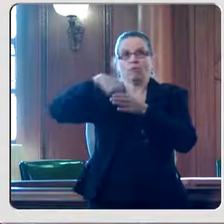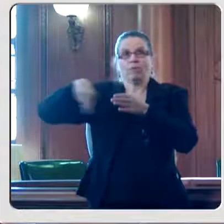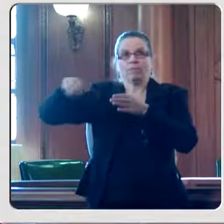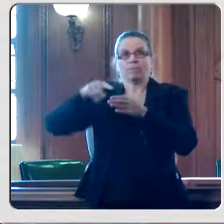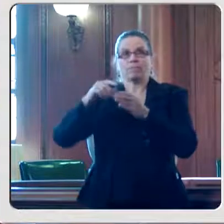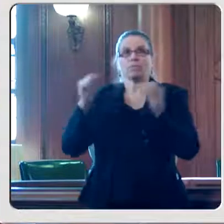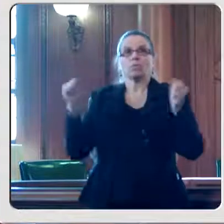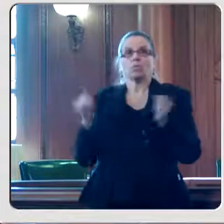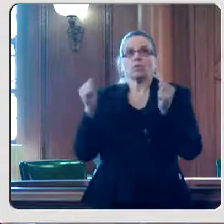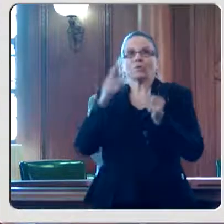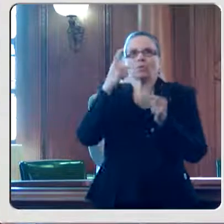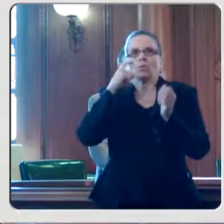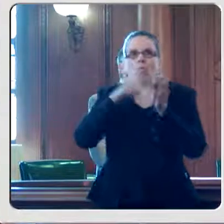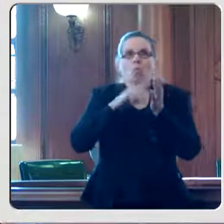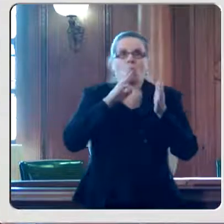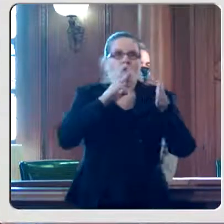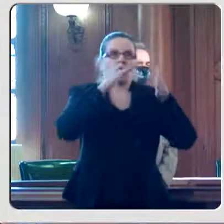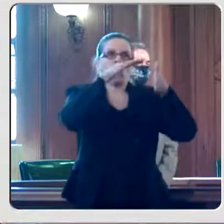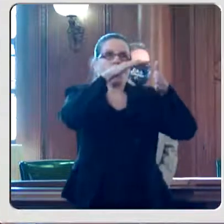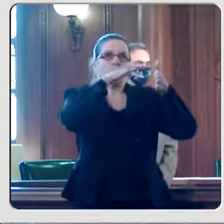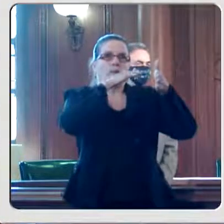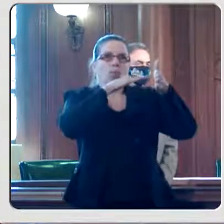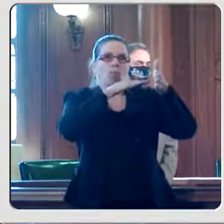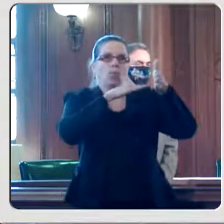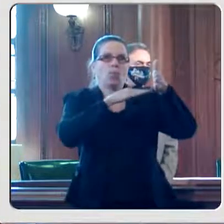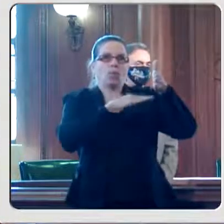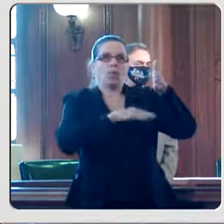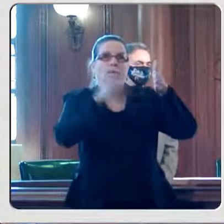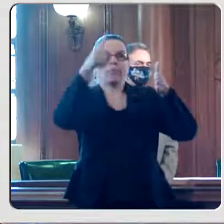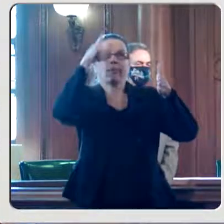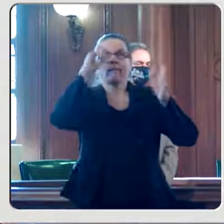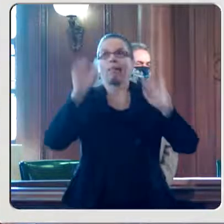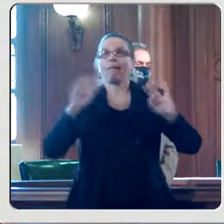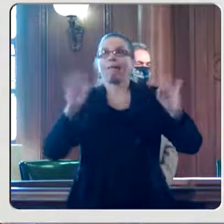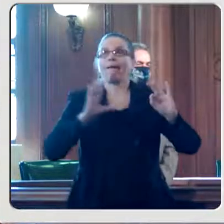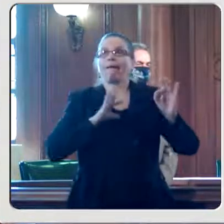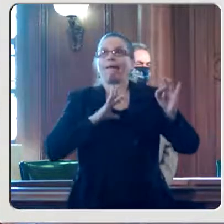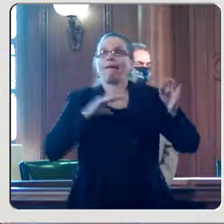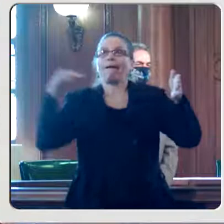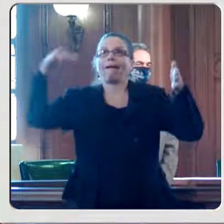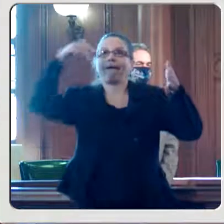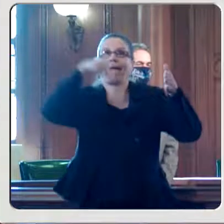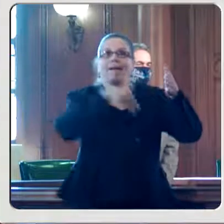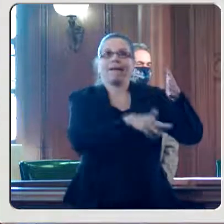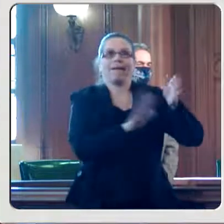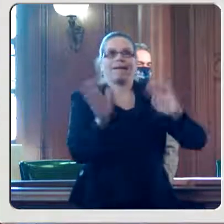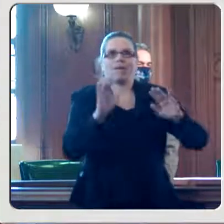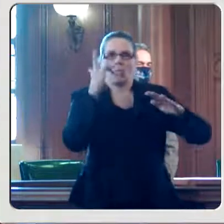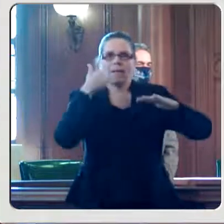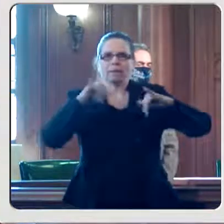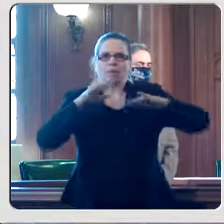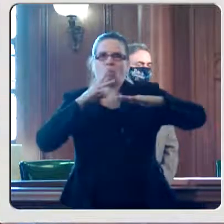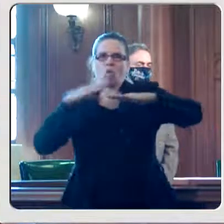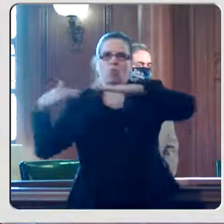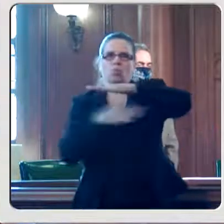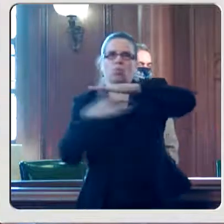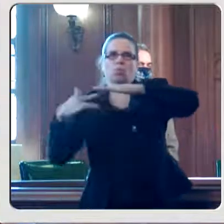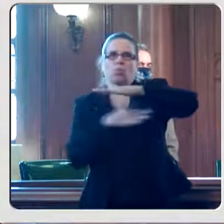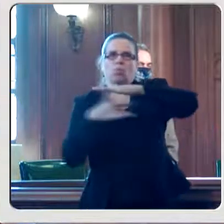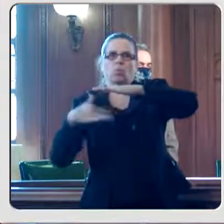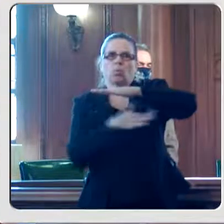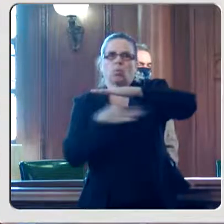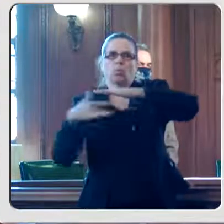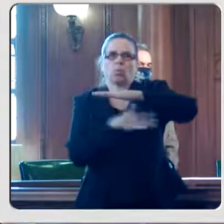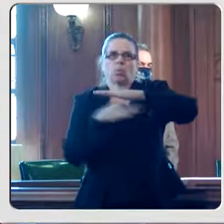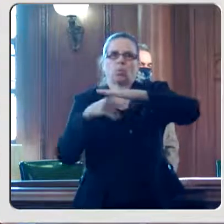areas. It is not safe to walk on that snow because it's like quicksand with those underground springs. So stay off these bodies